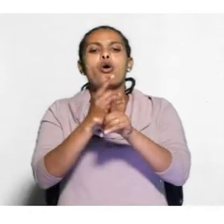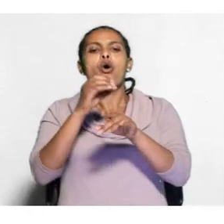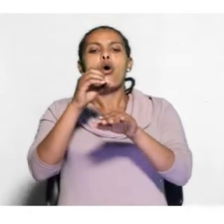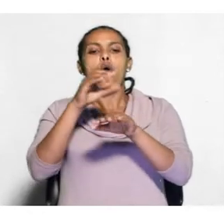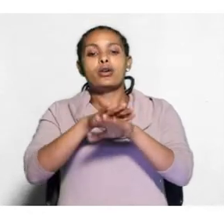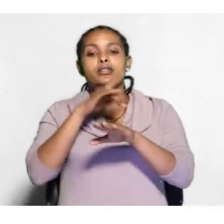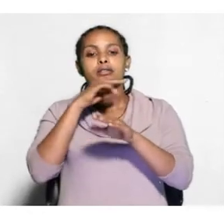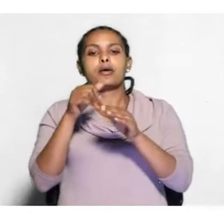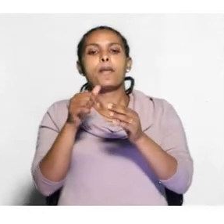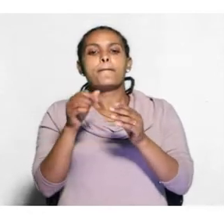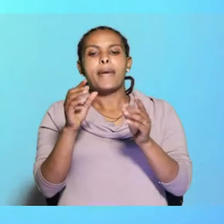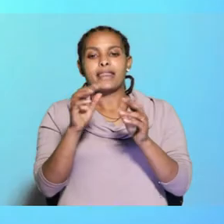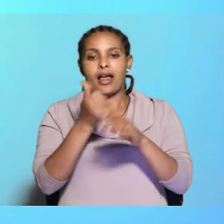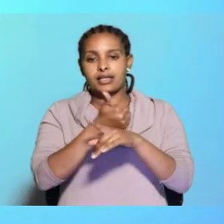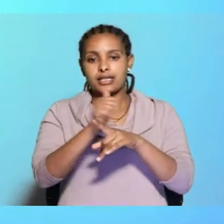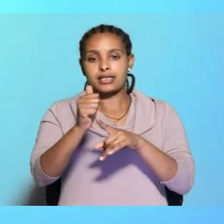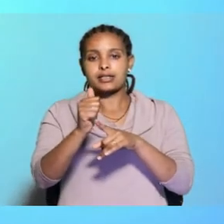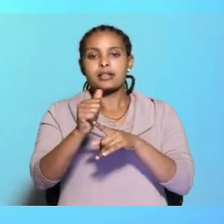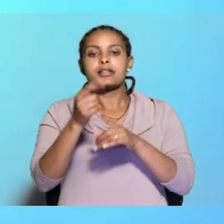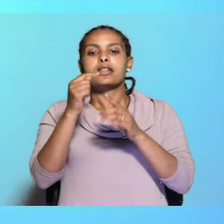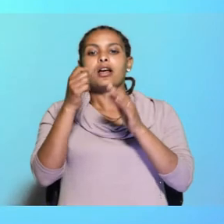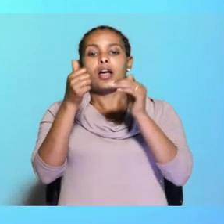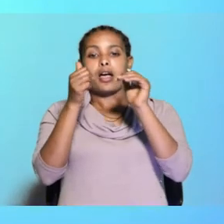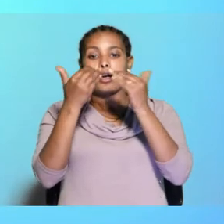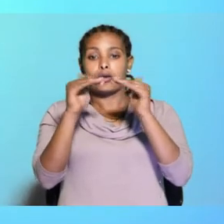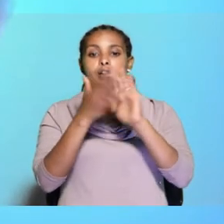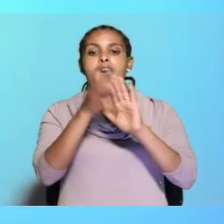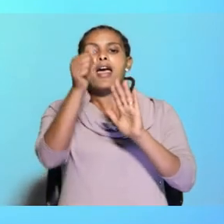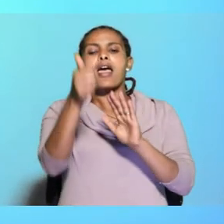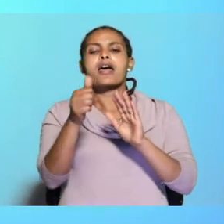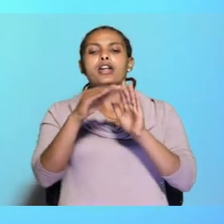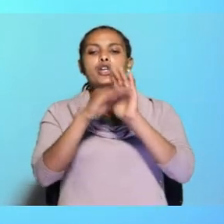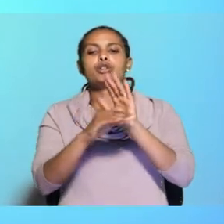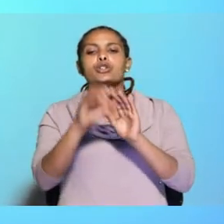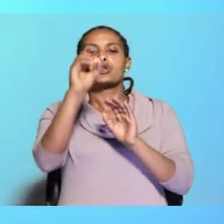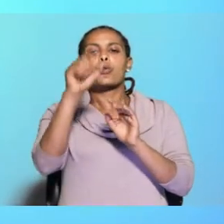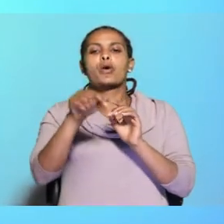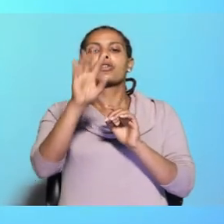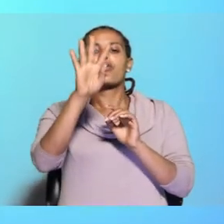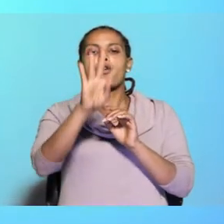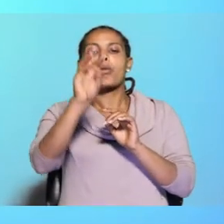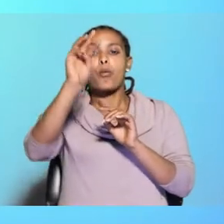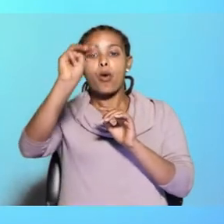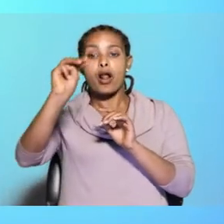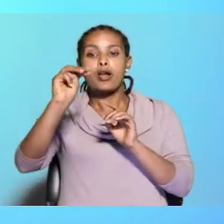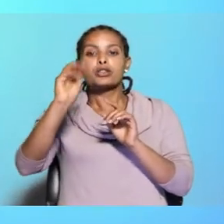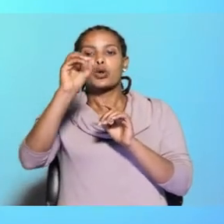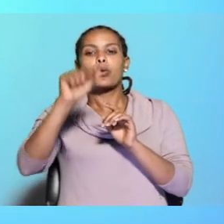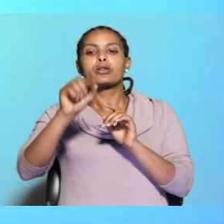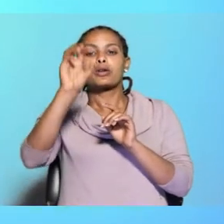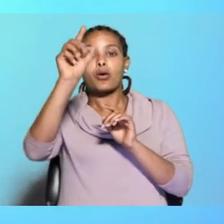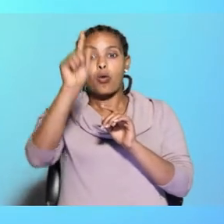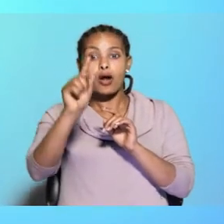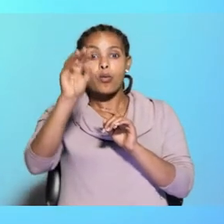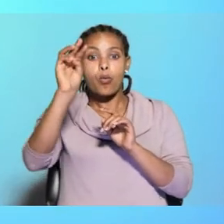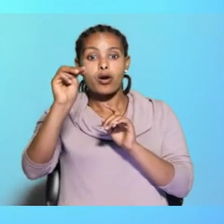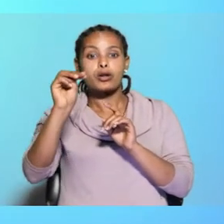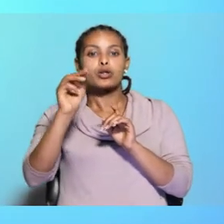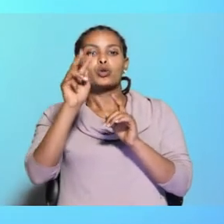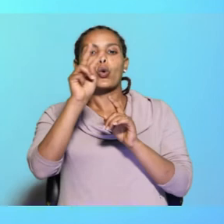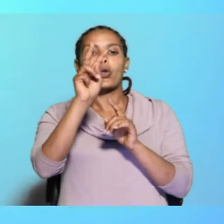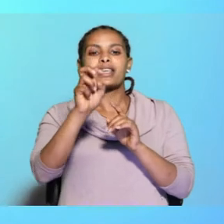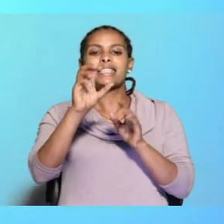surface of metals the concentration of a reduce from 0.4 molar to 0.1 molar in 20 seconds